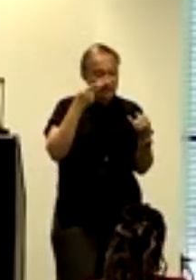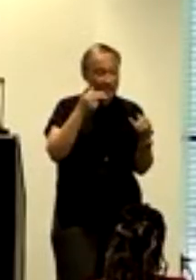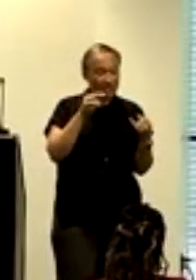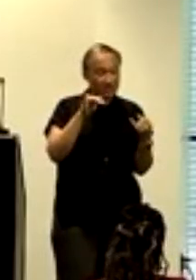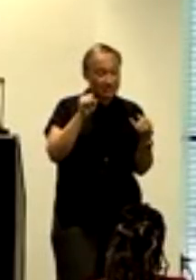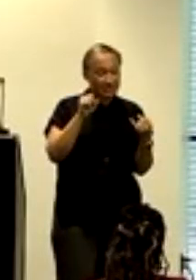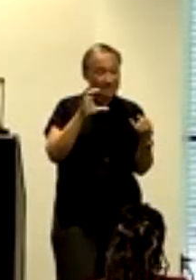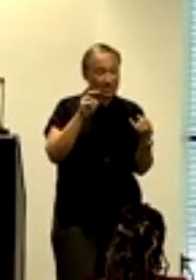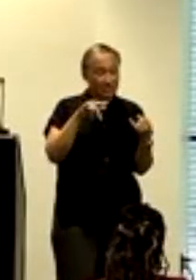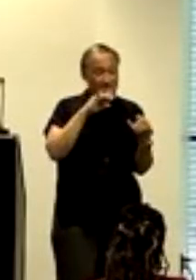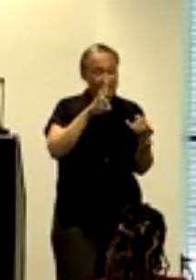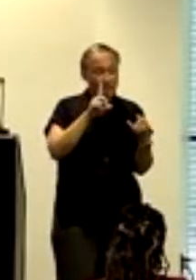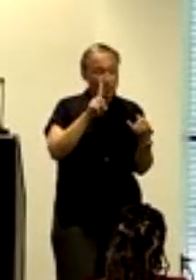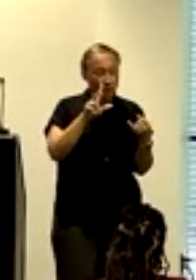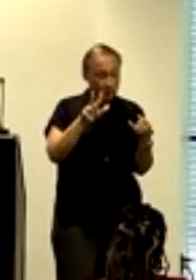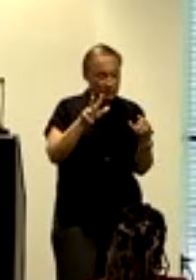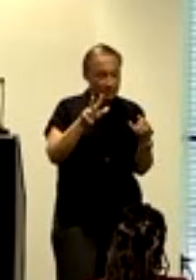County is